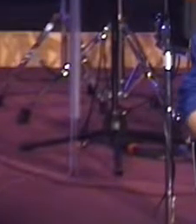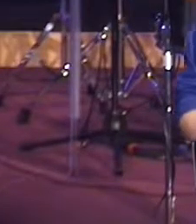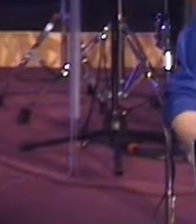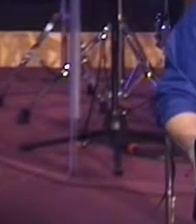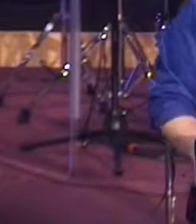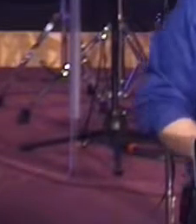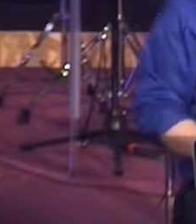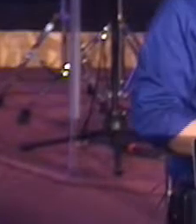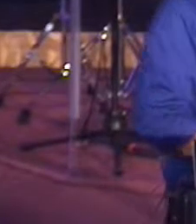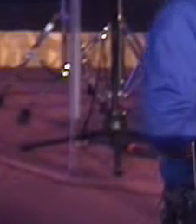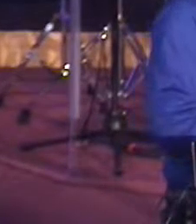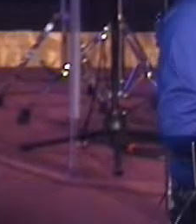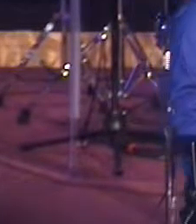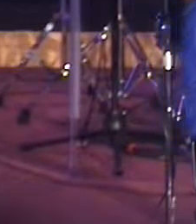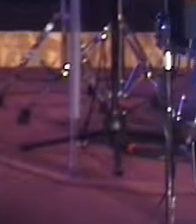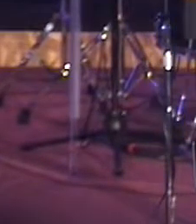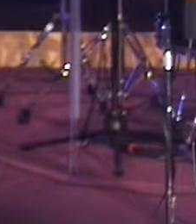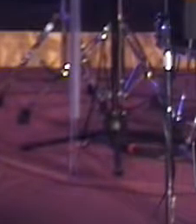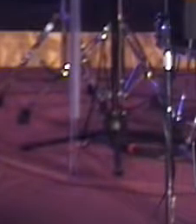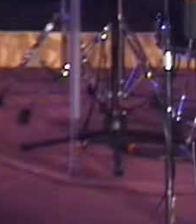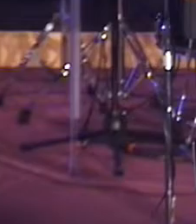to get involved.